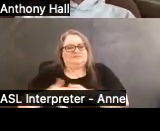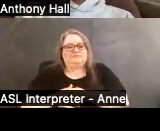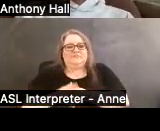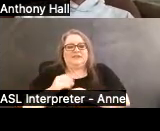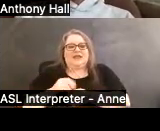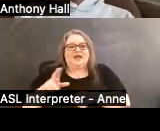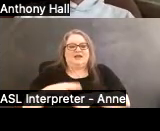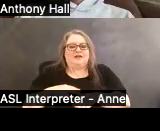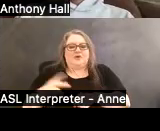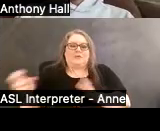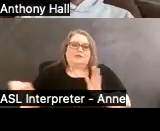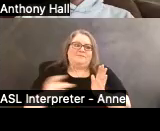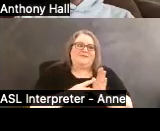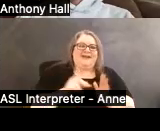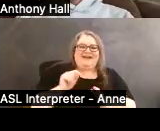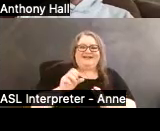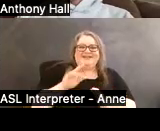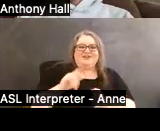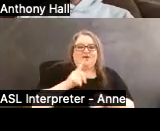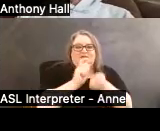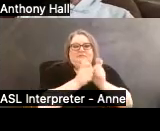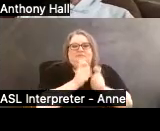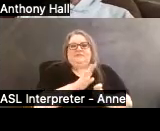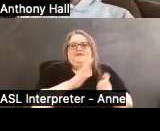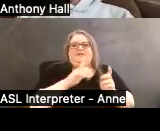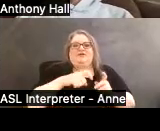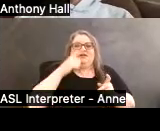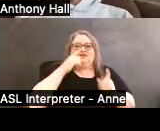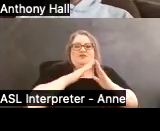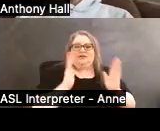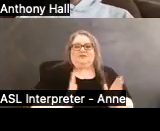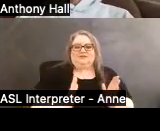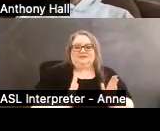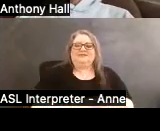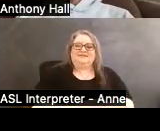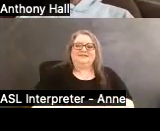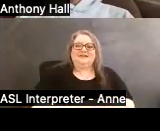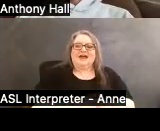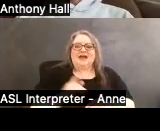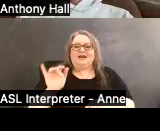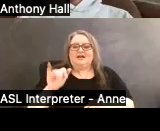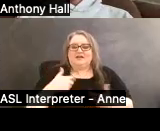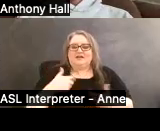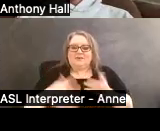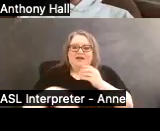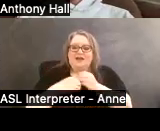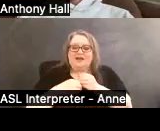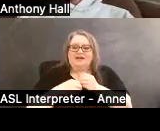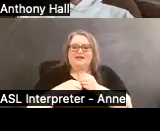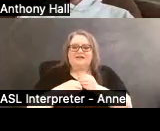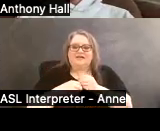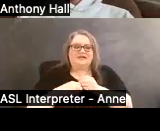up back at Tony again, just to tweak the housing need. I also want to add to that it's a